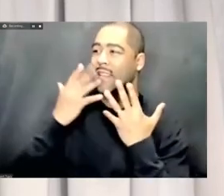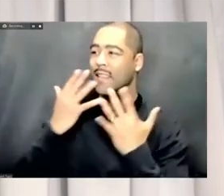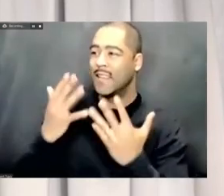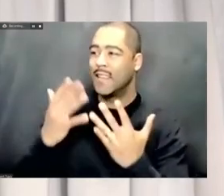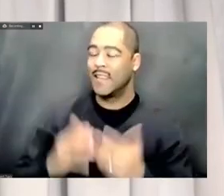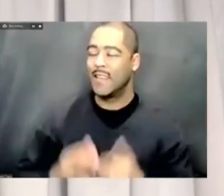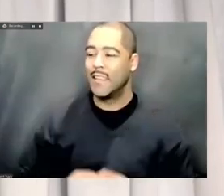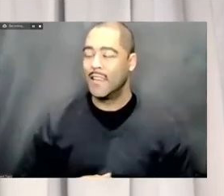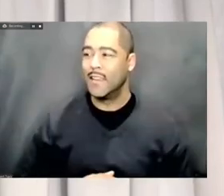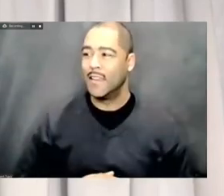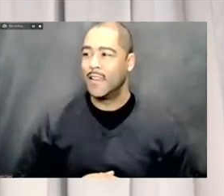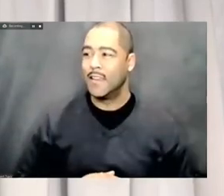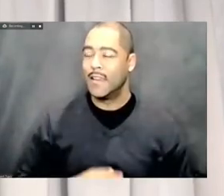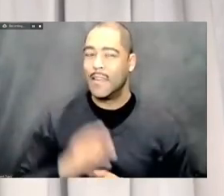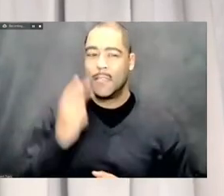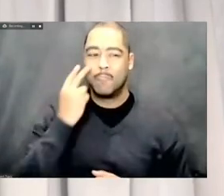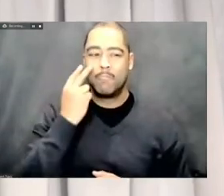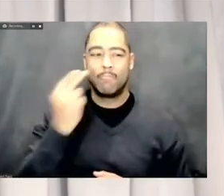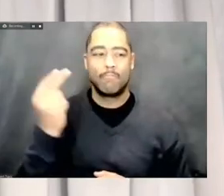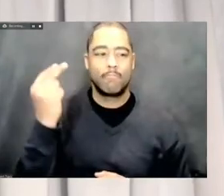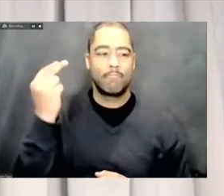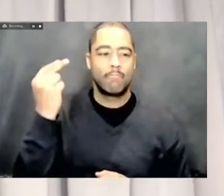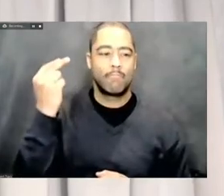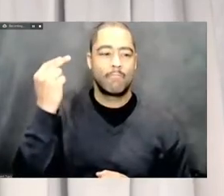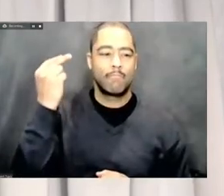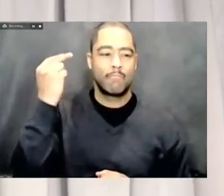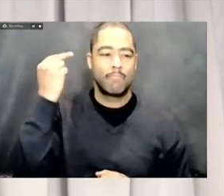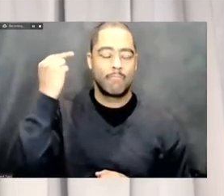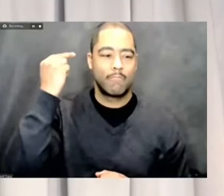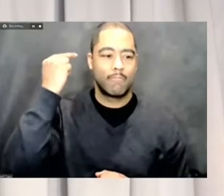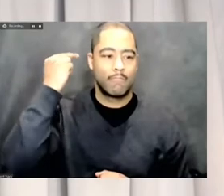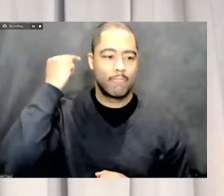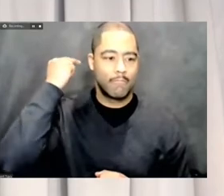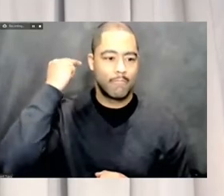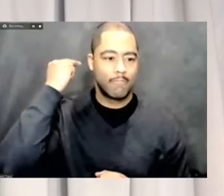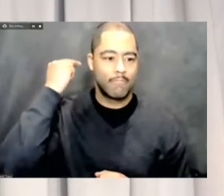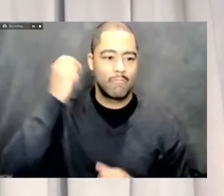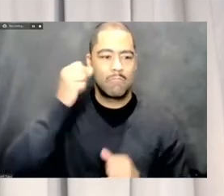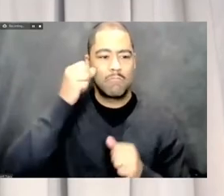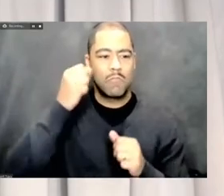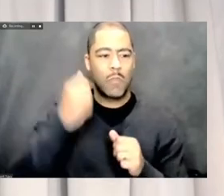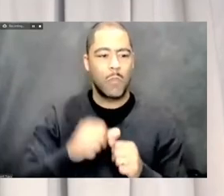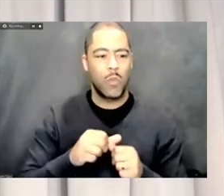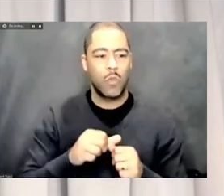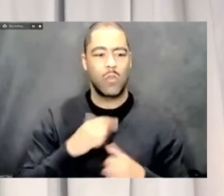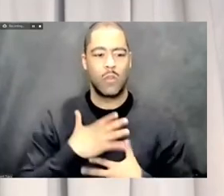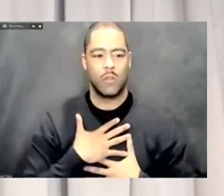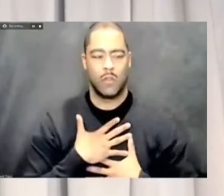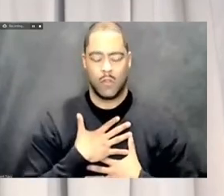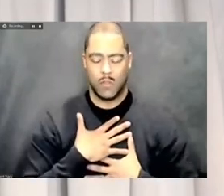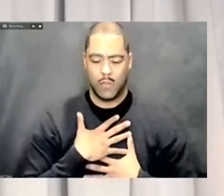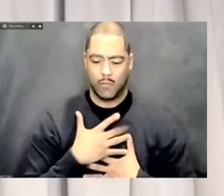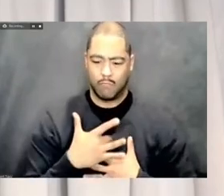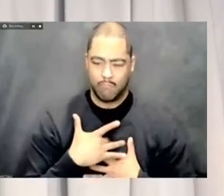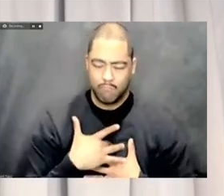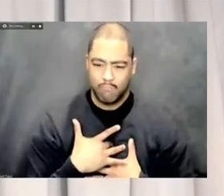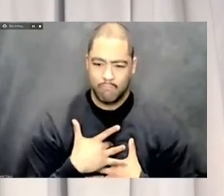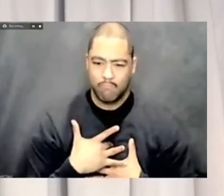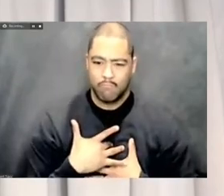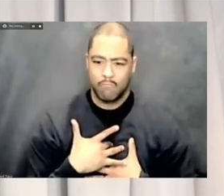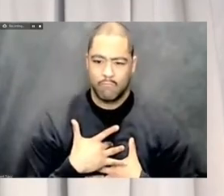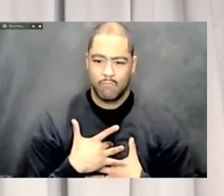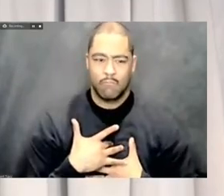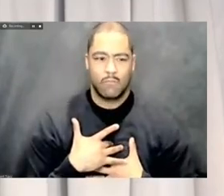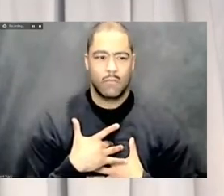betrays me back till the heart of me weeps to belong to the old